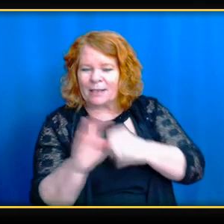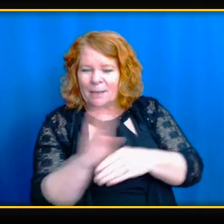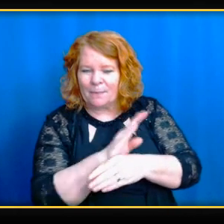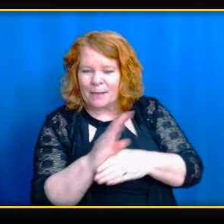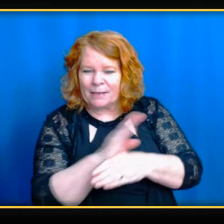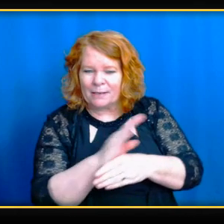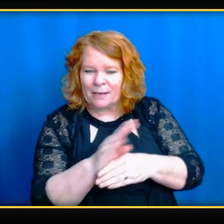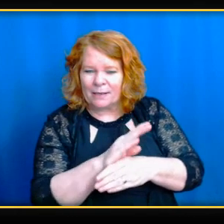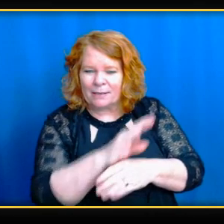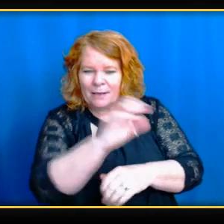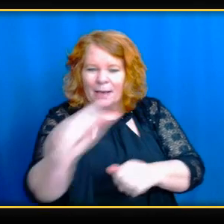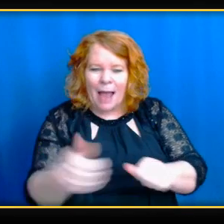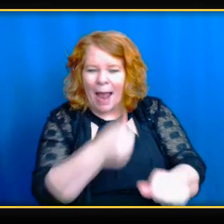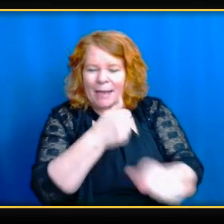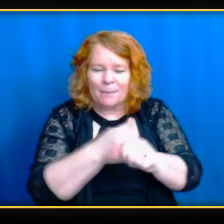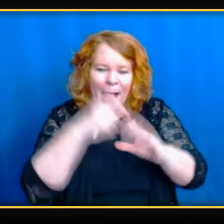and